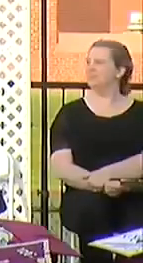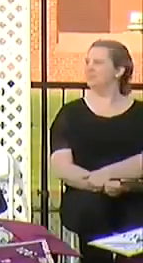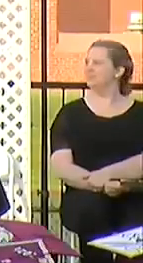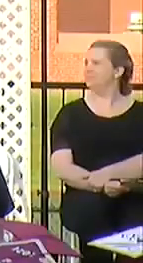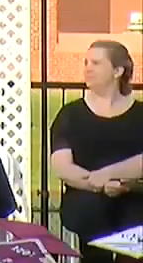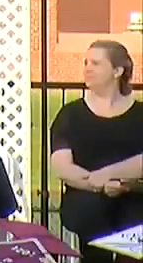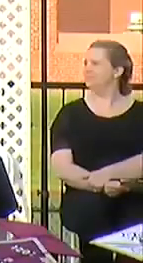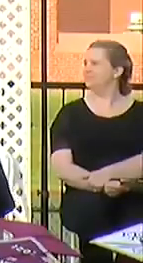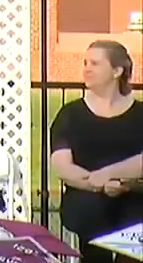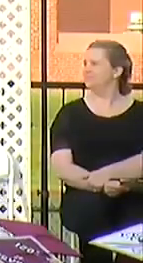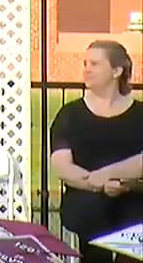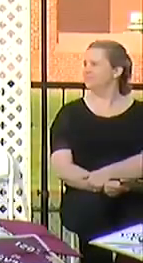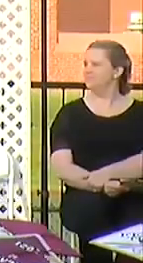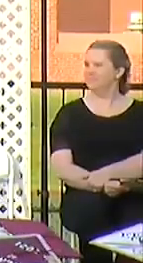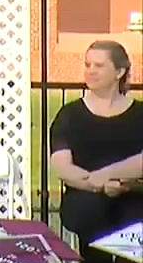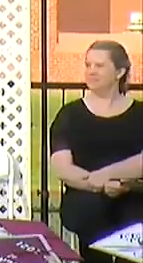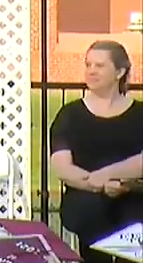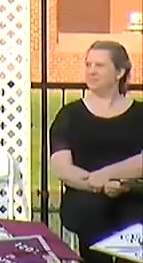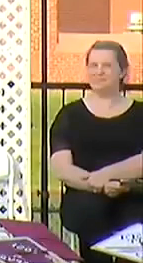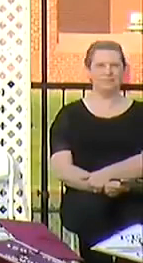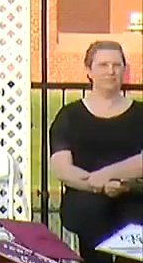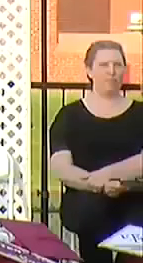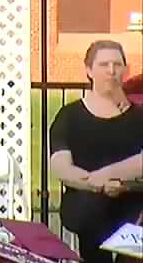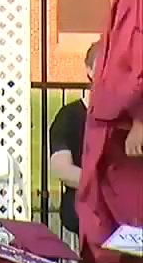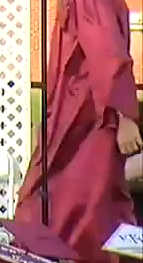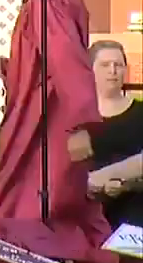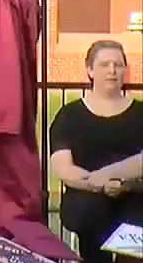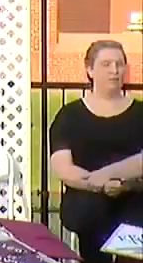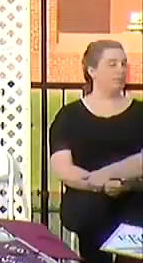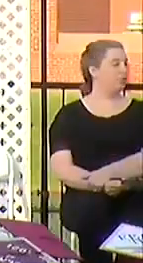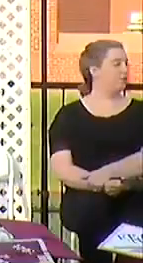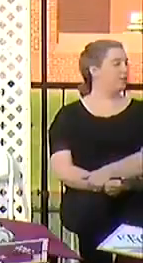Leon Dylan Totten the fifth.